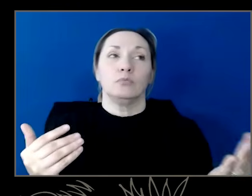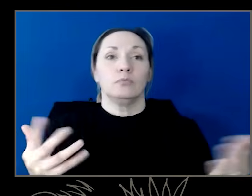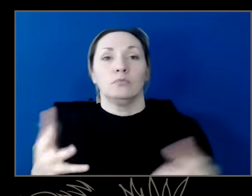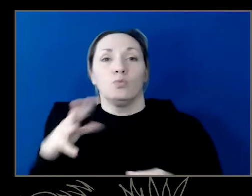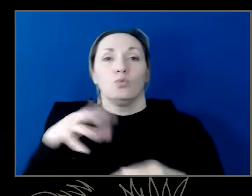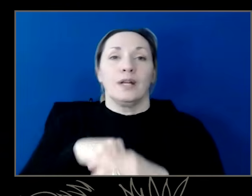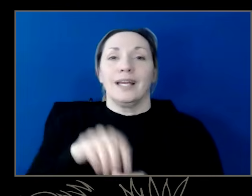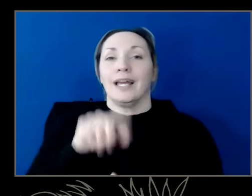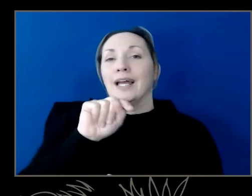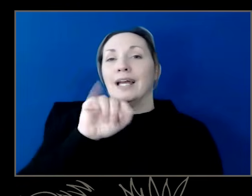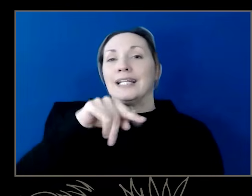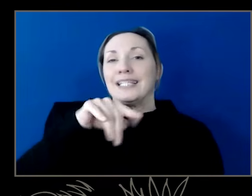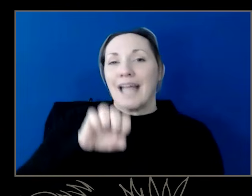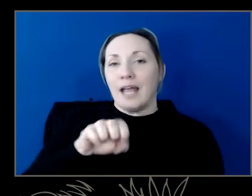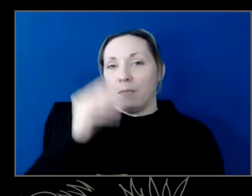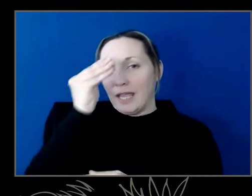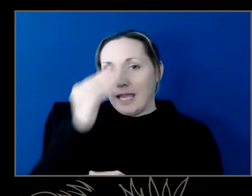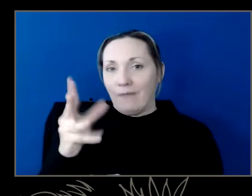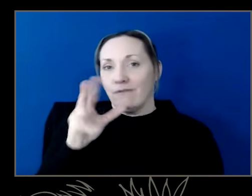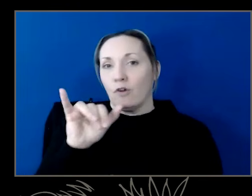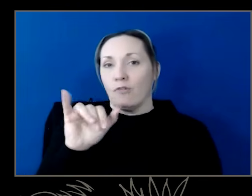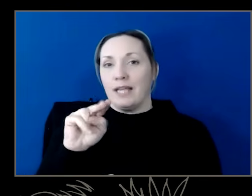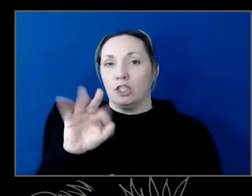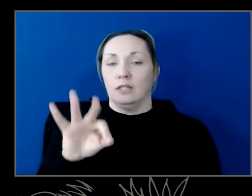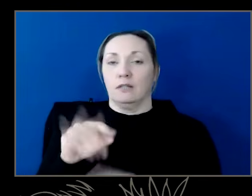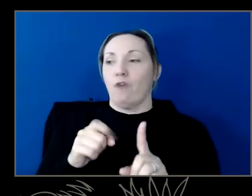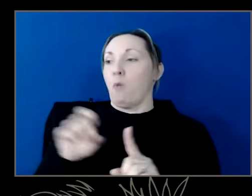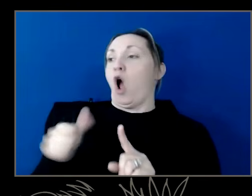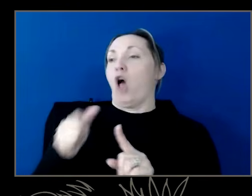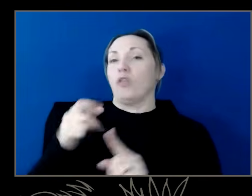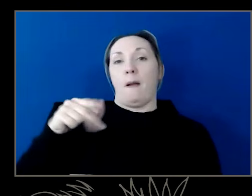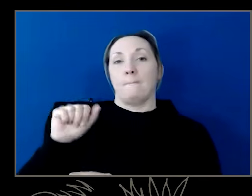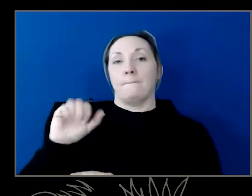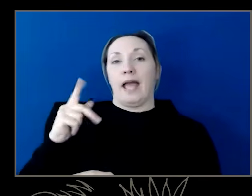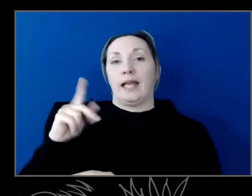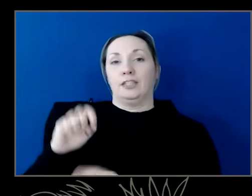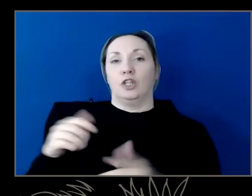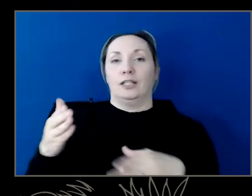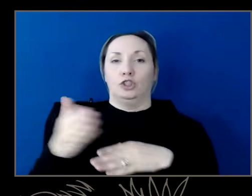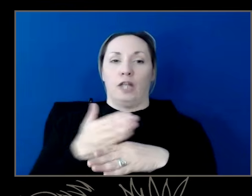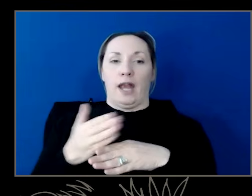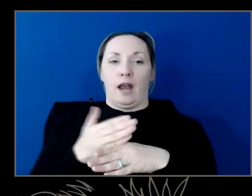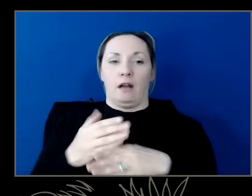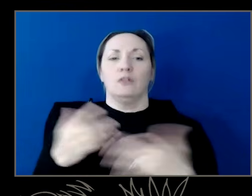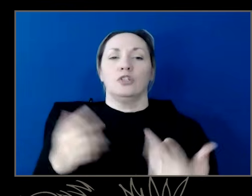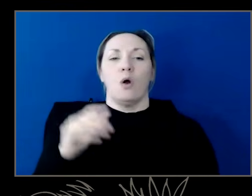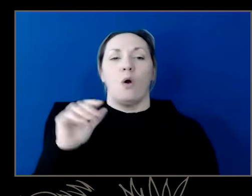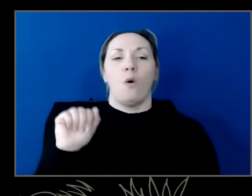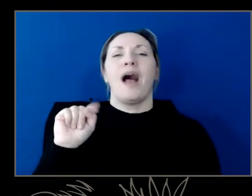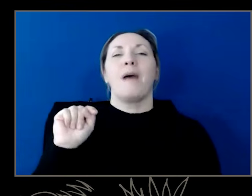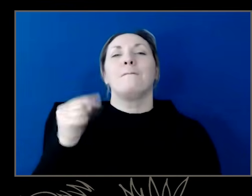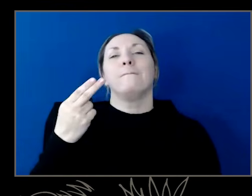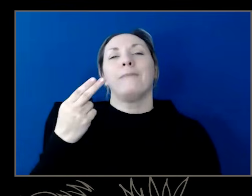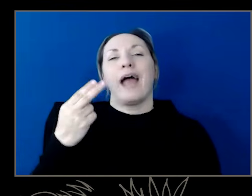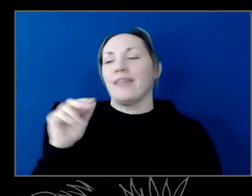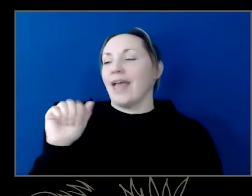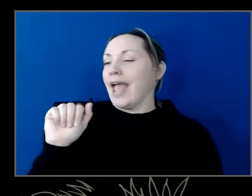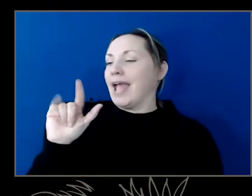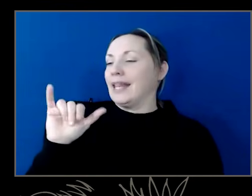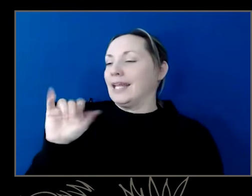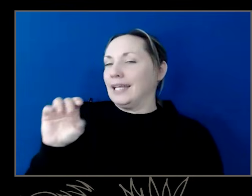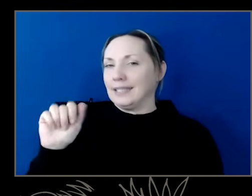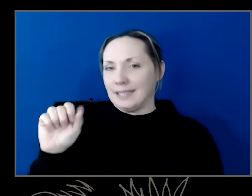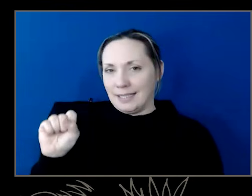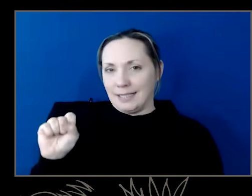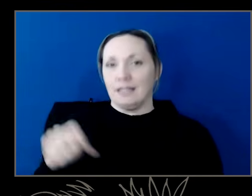type information from other packages and share them. So path aliases point to public